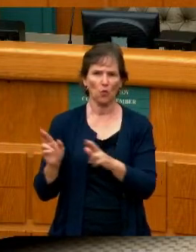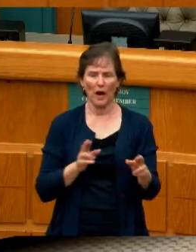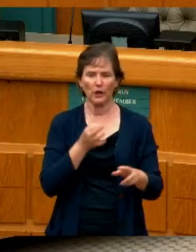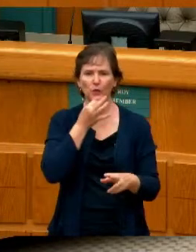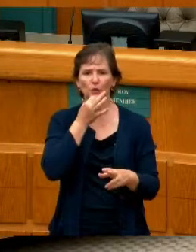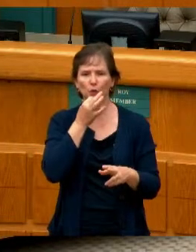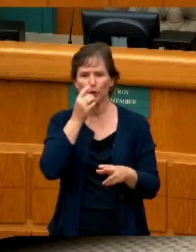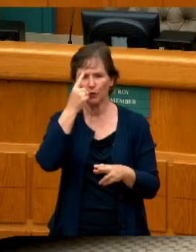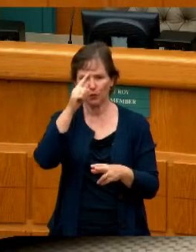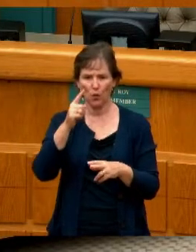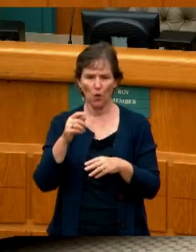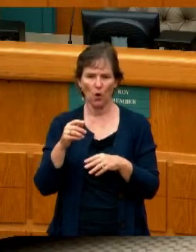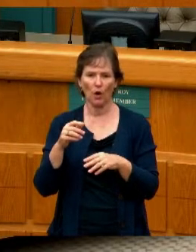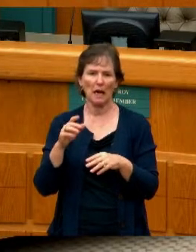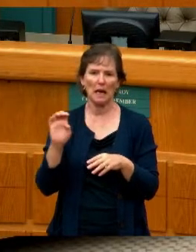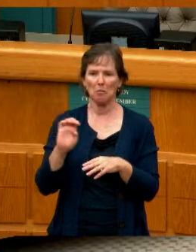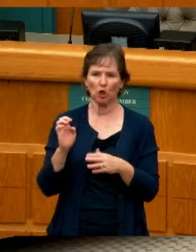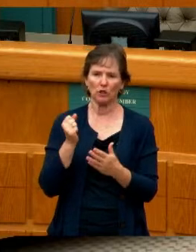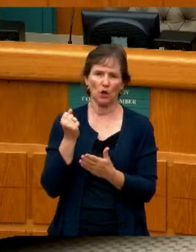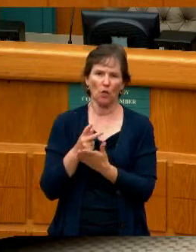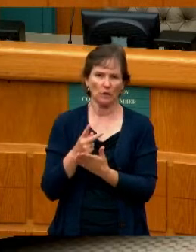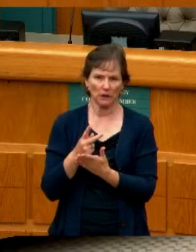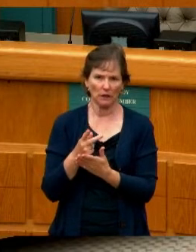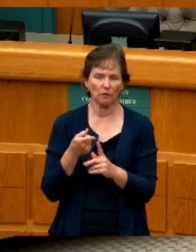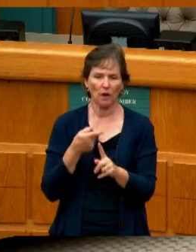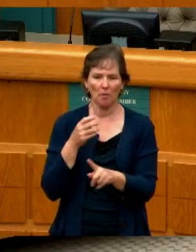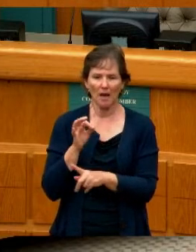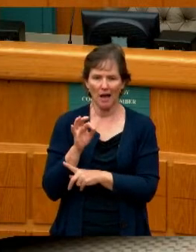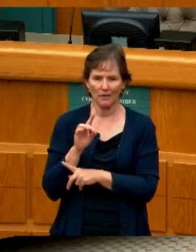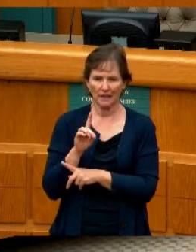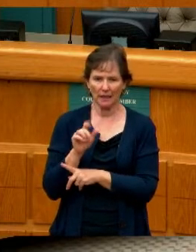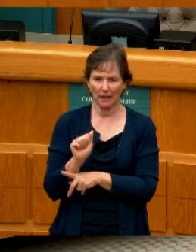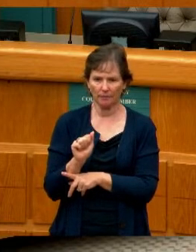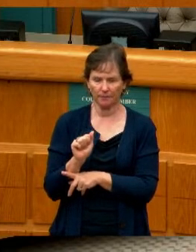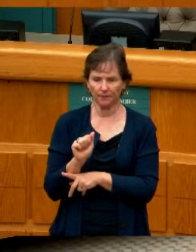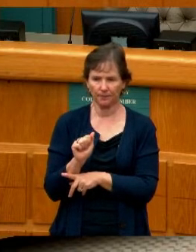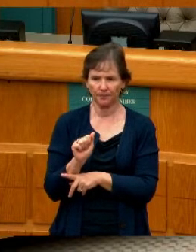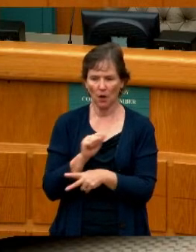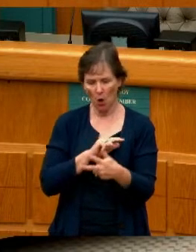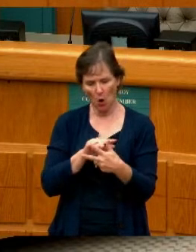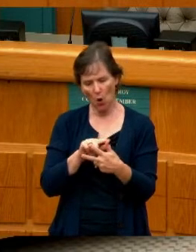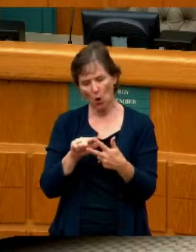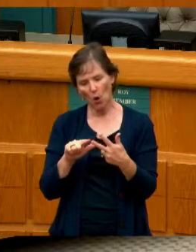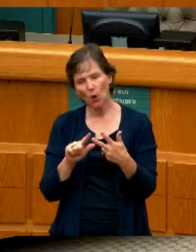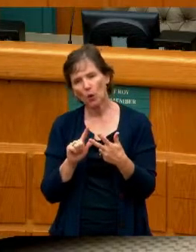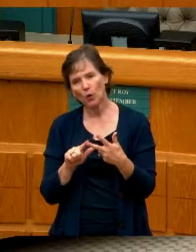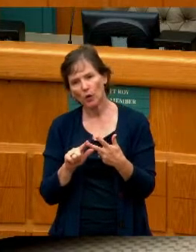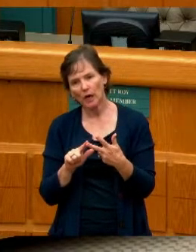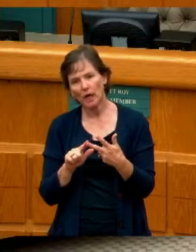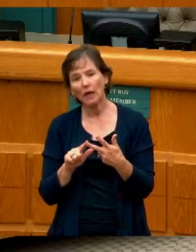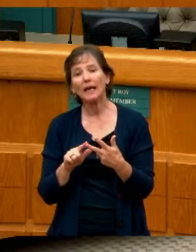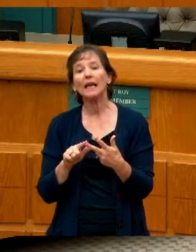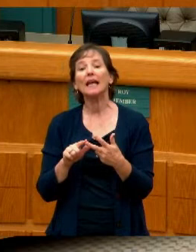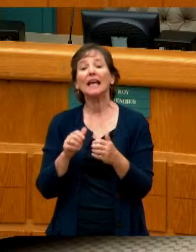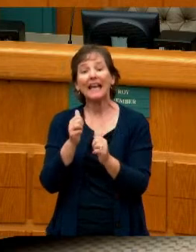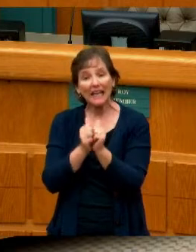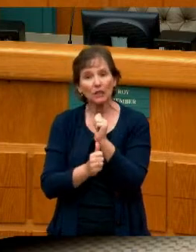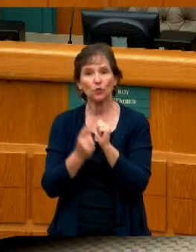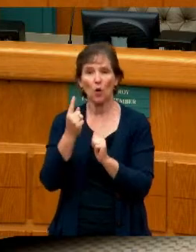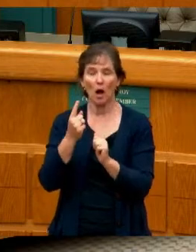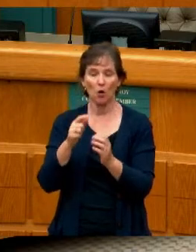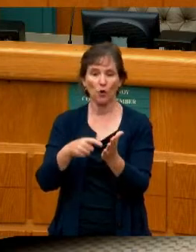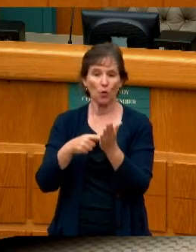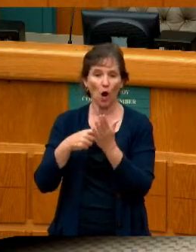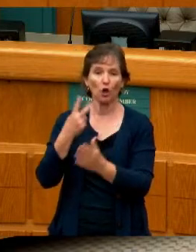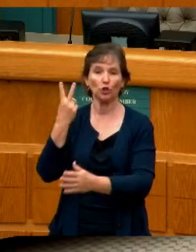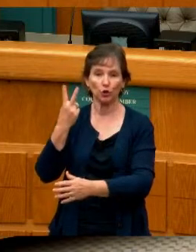are rolling full steam ahead, and they look like they may have a vaccine here very soon that's ready to be distributed. All 3